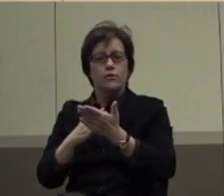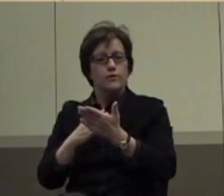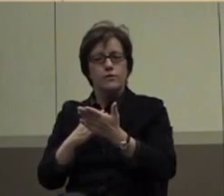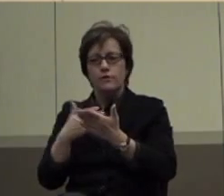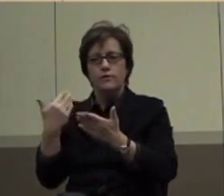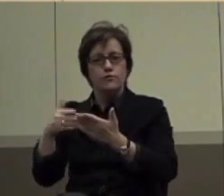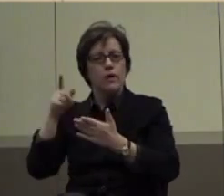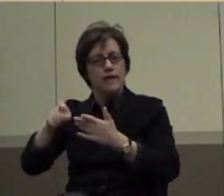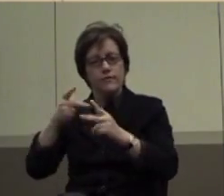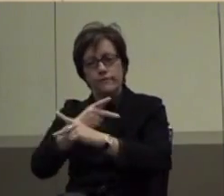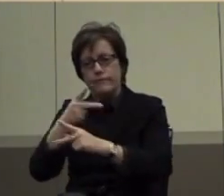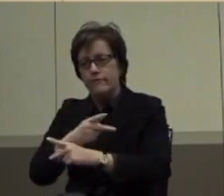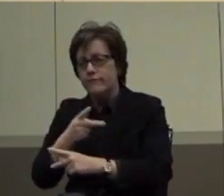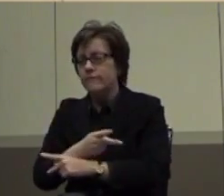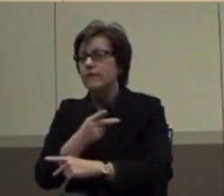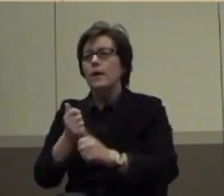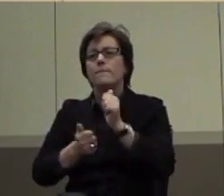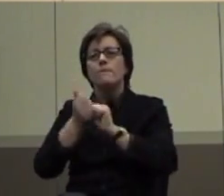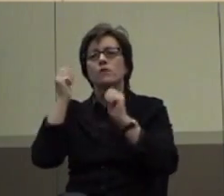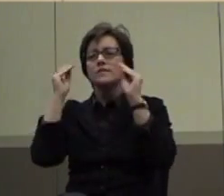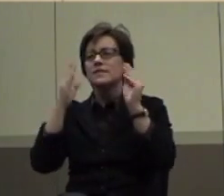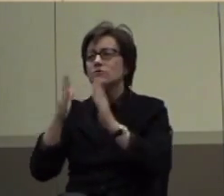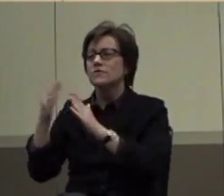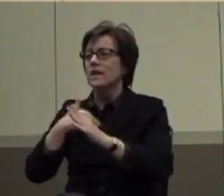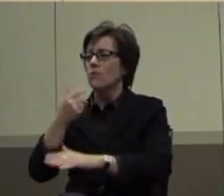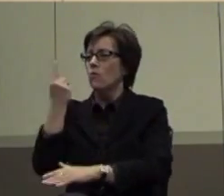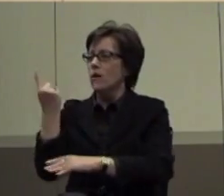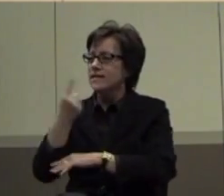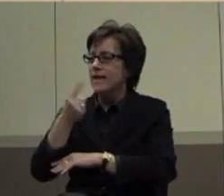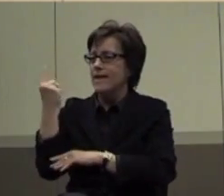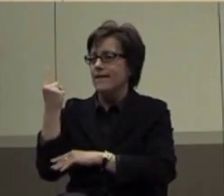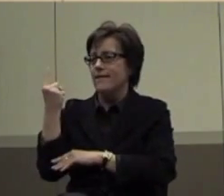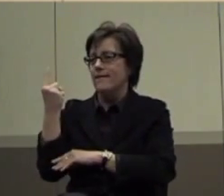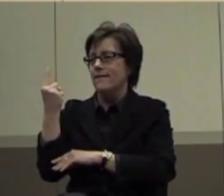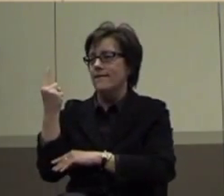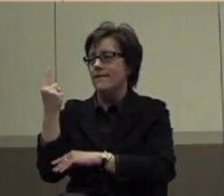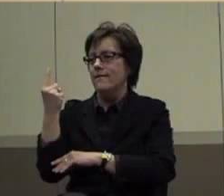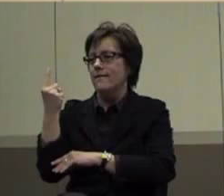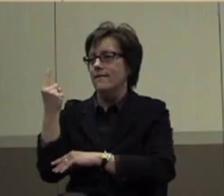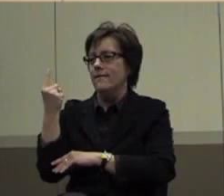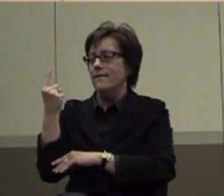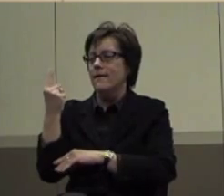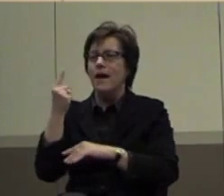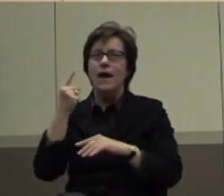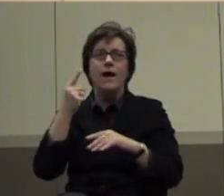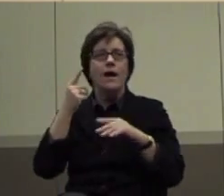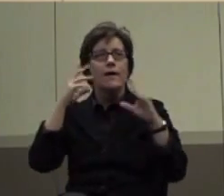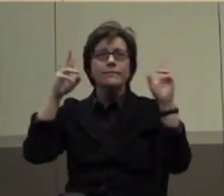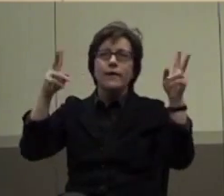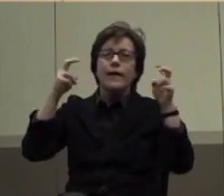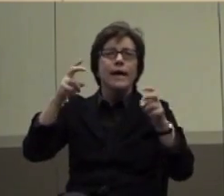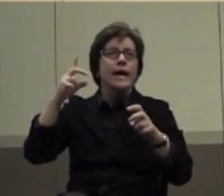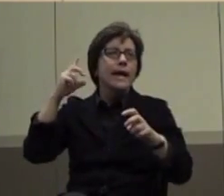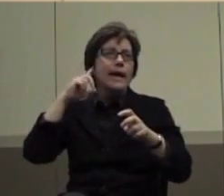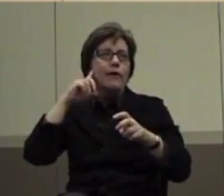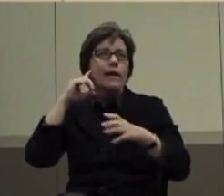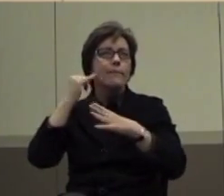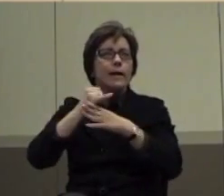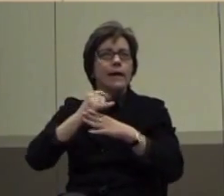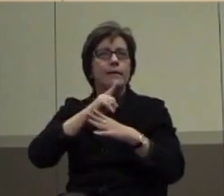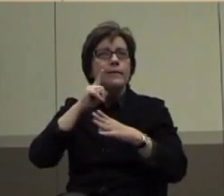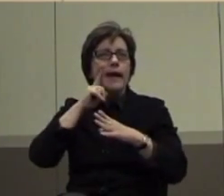cases, most teachers have had 1 day on hearing impairment and deafness, and that was in their survey of special education